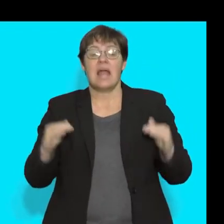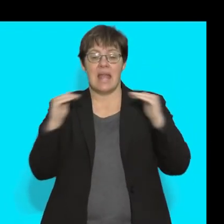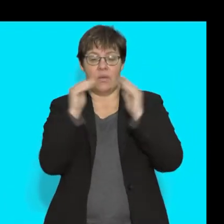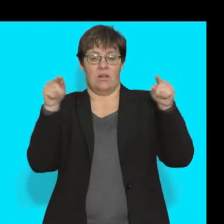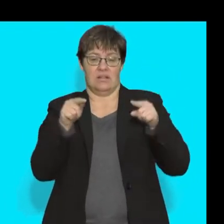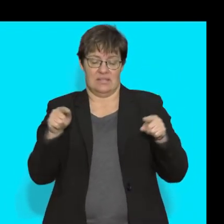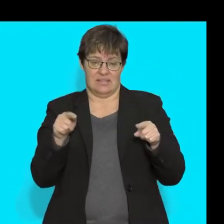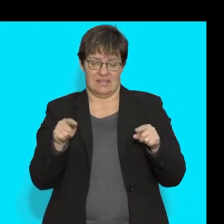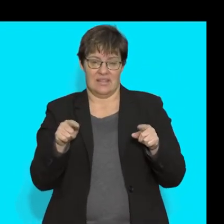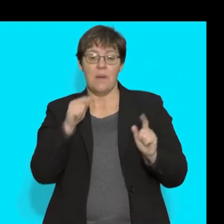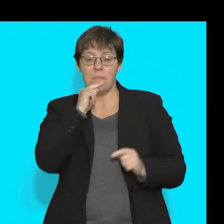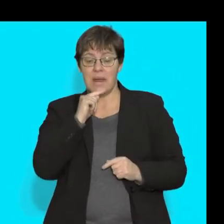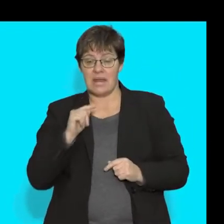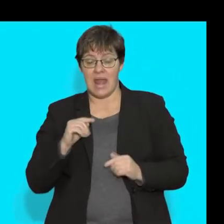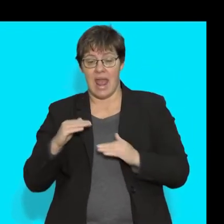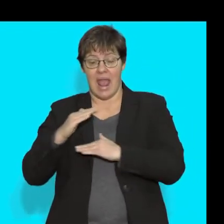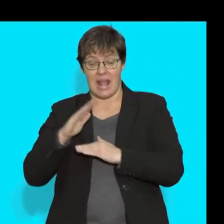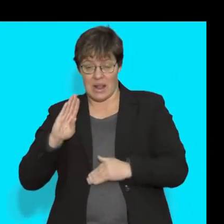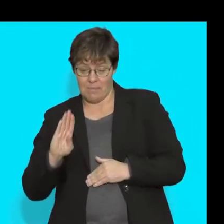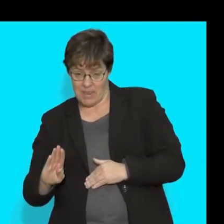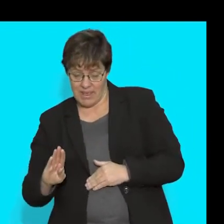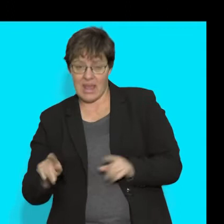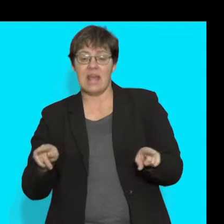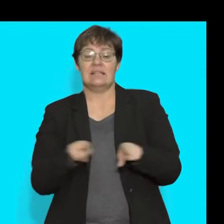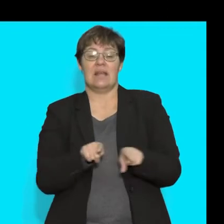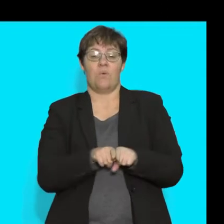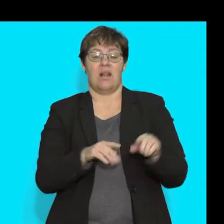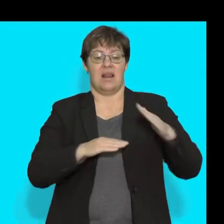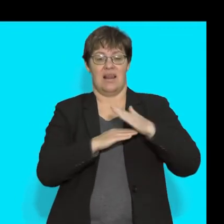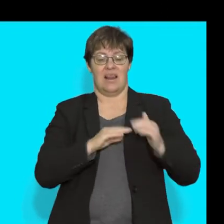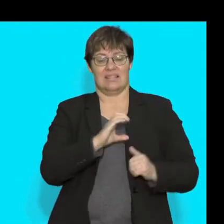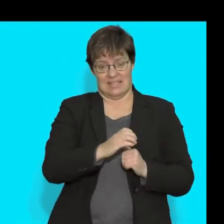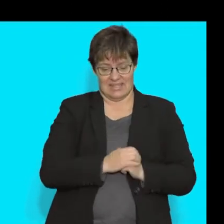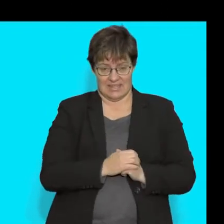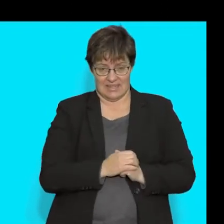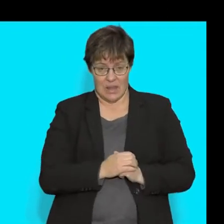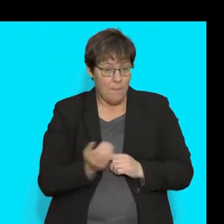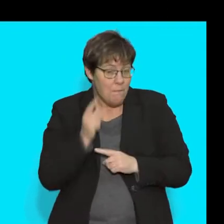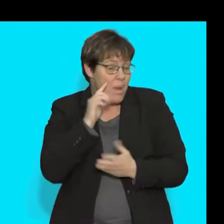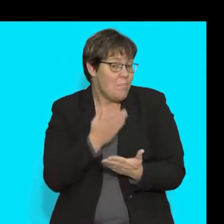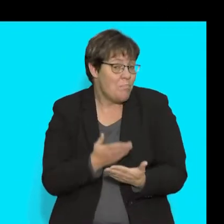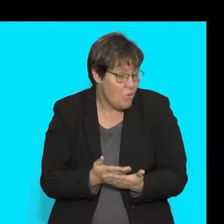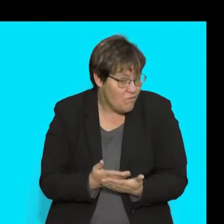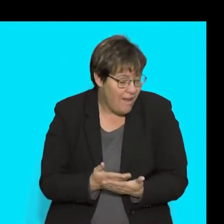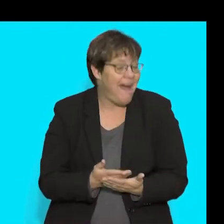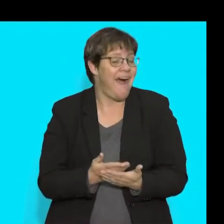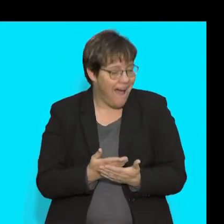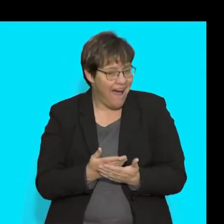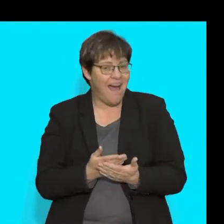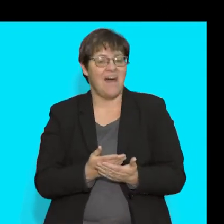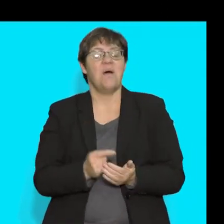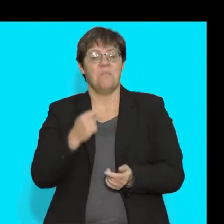to prove that angle B is equal to angle C. Because if I can do that, it